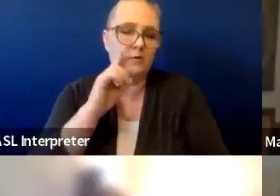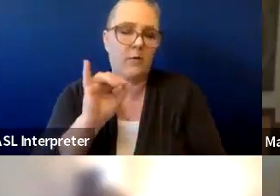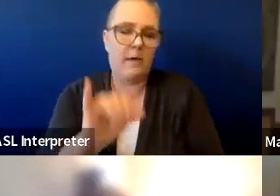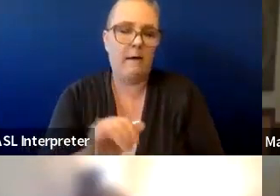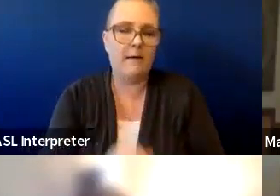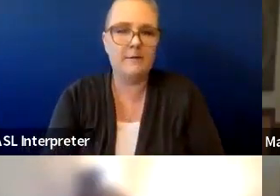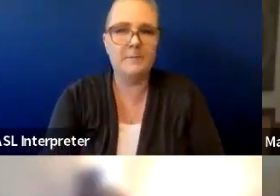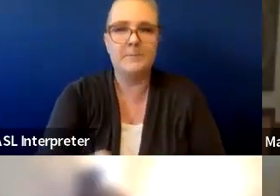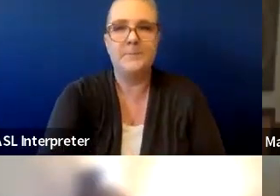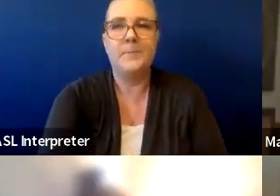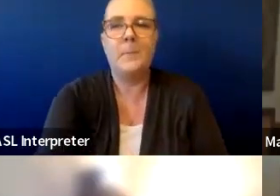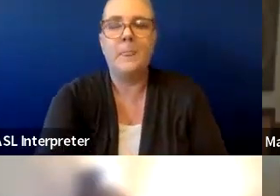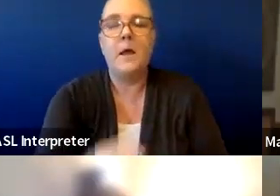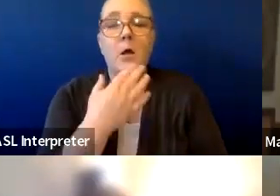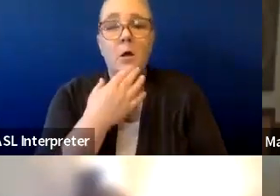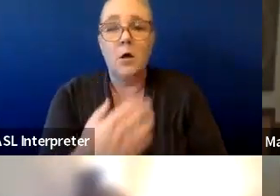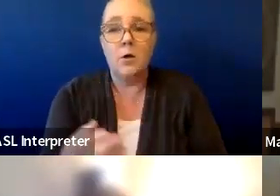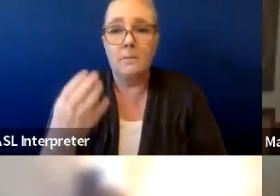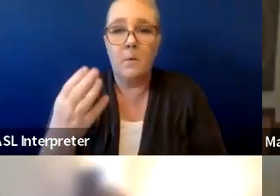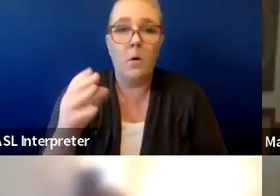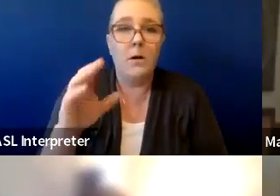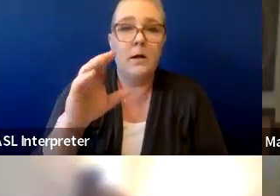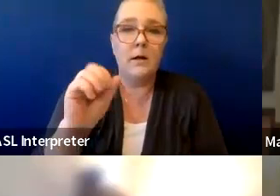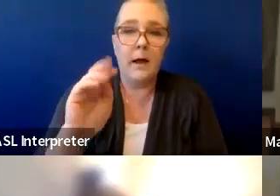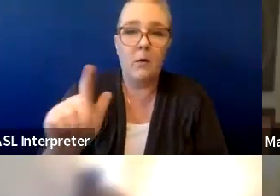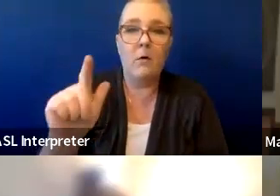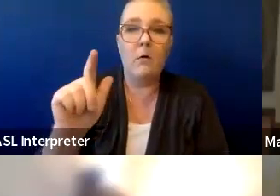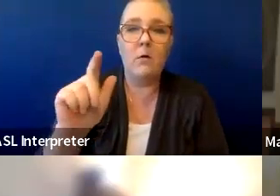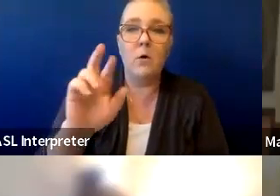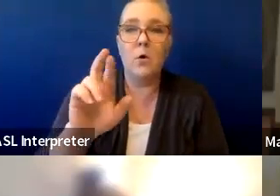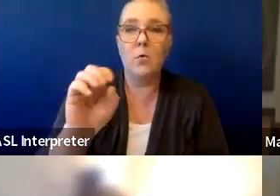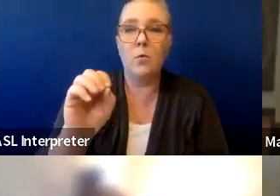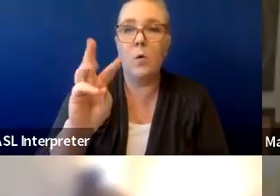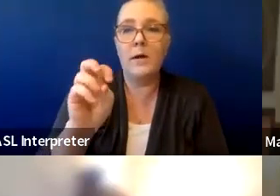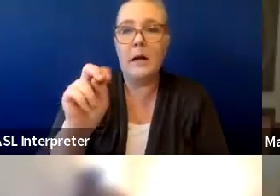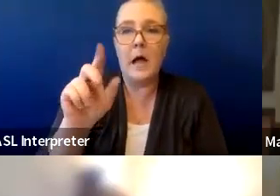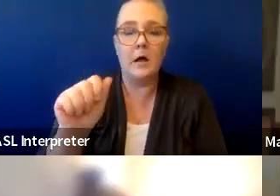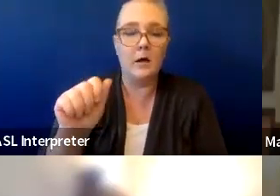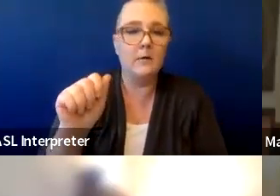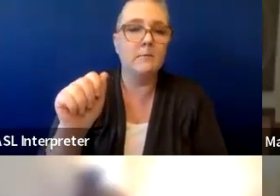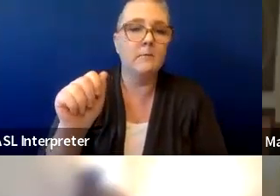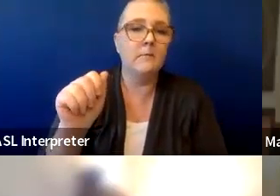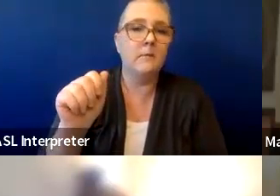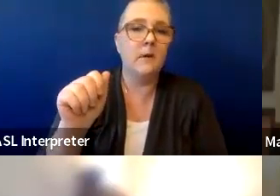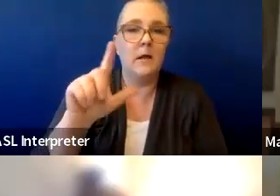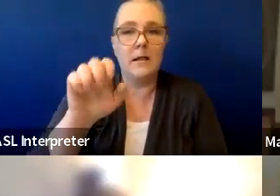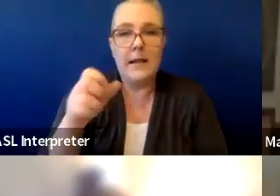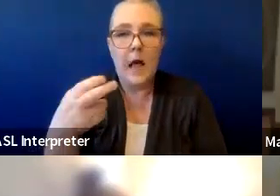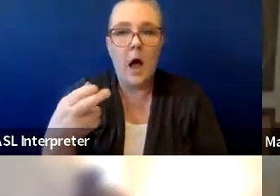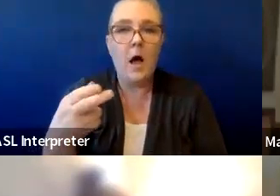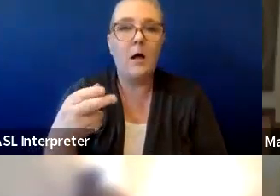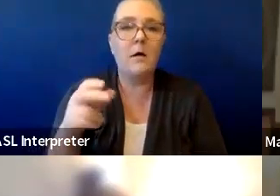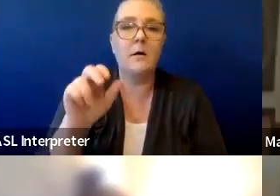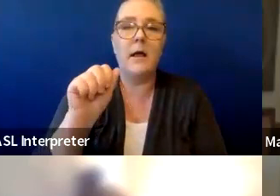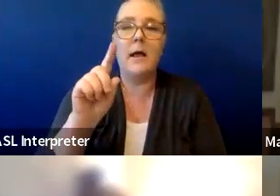Let's see, and good morning to Ms. Rowena and Carol. They are both adult service managers. Good morning, Leah Mosier and